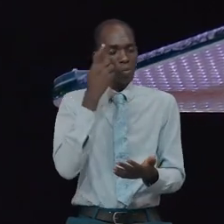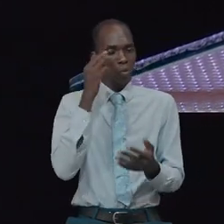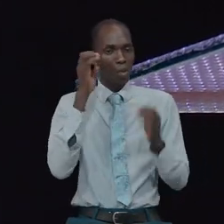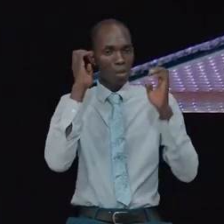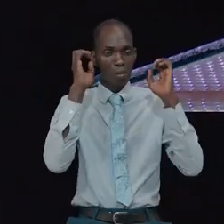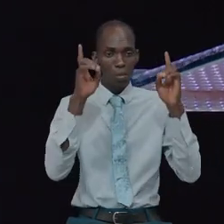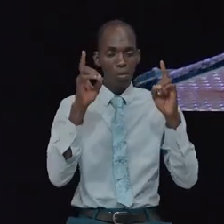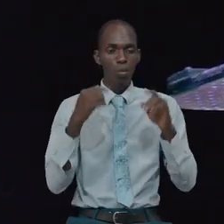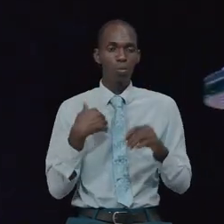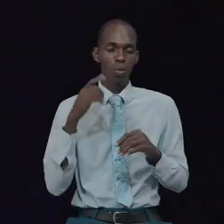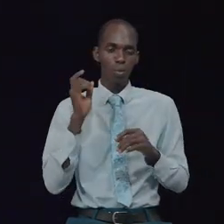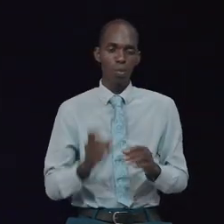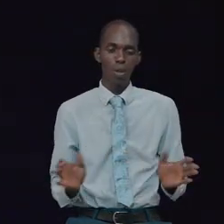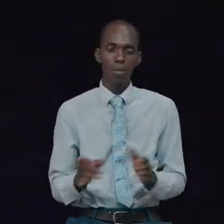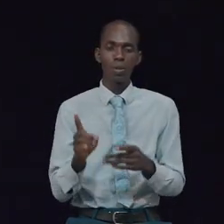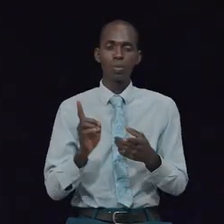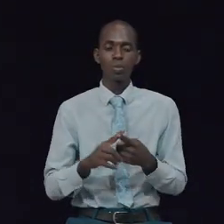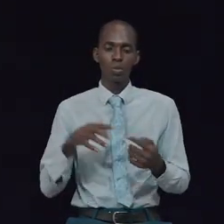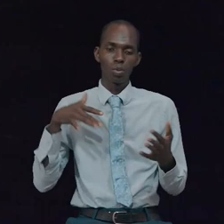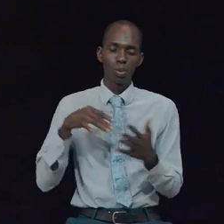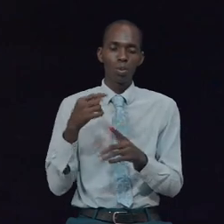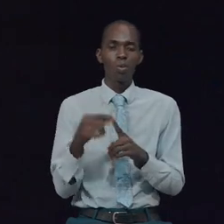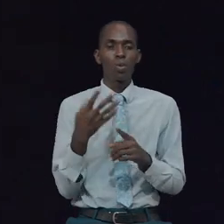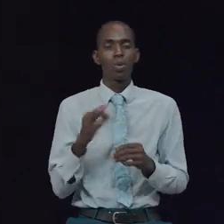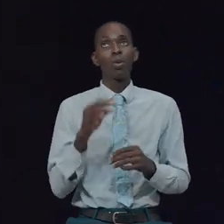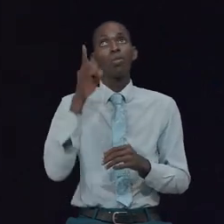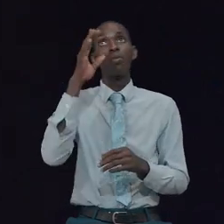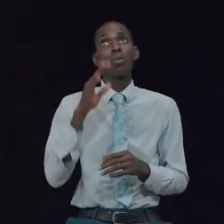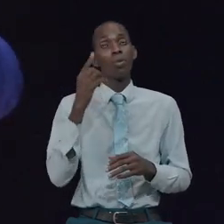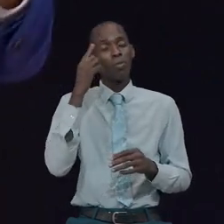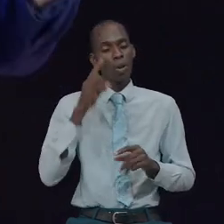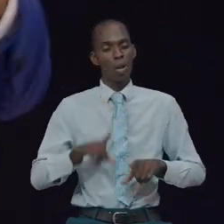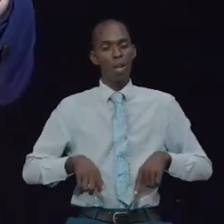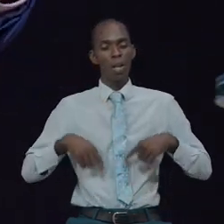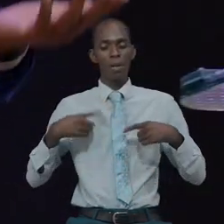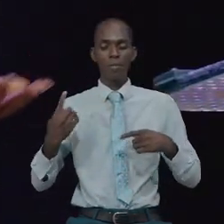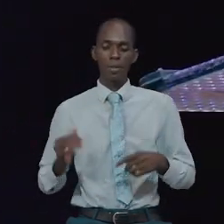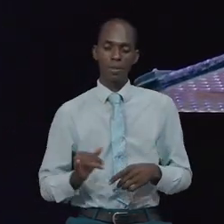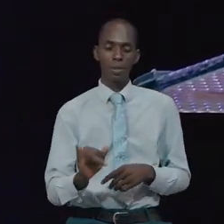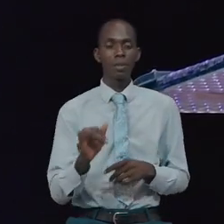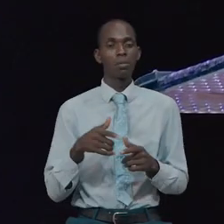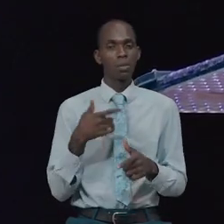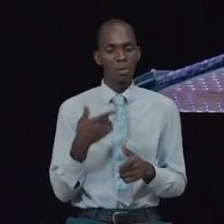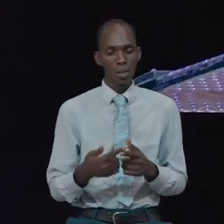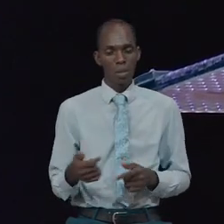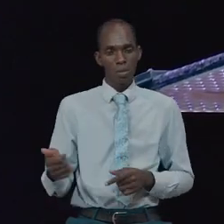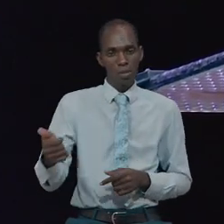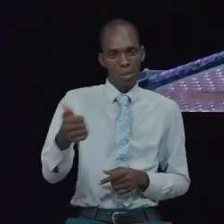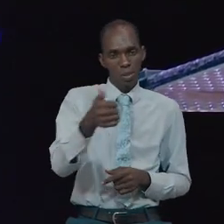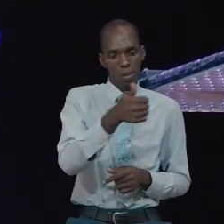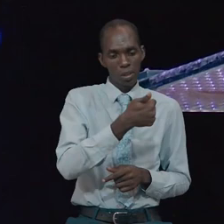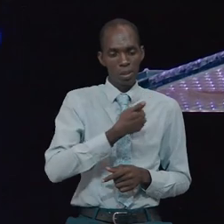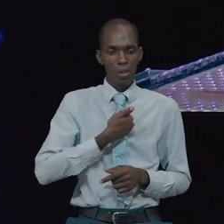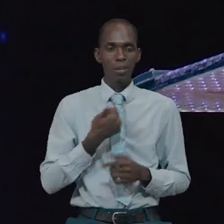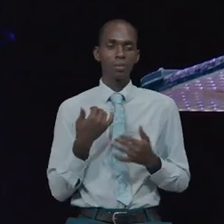should encourage them to study the Word of God for life eternal. And then ourselves now, as